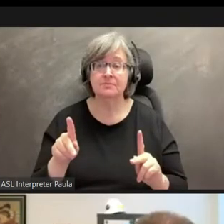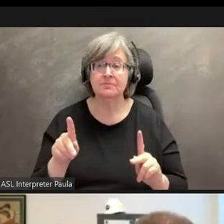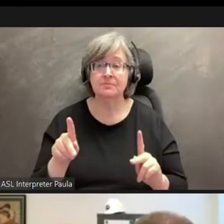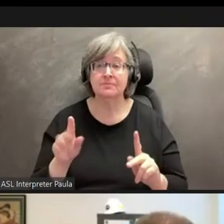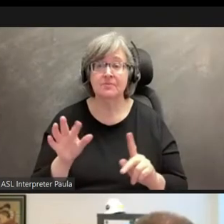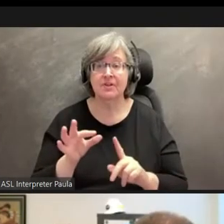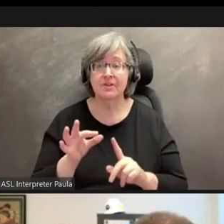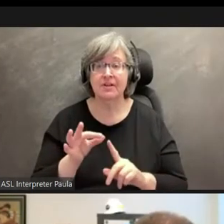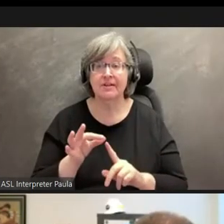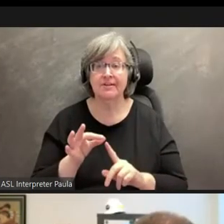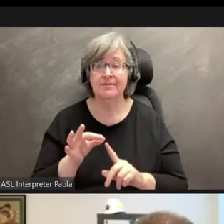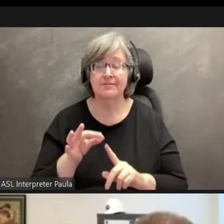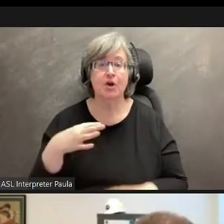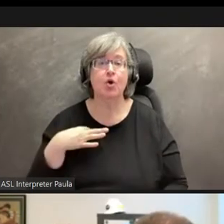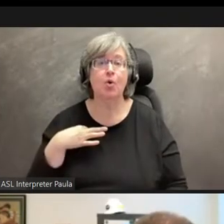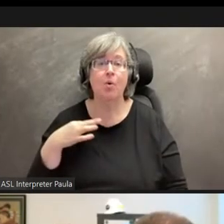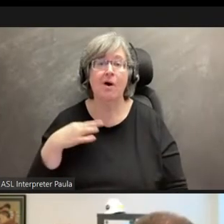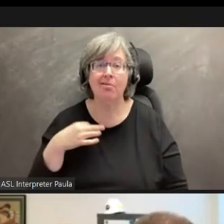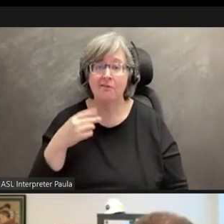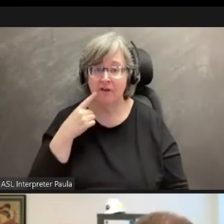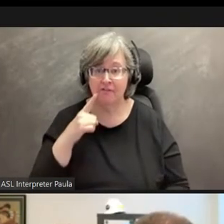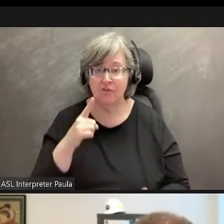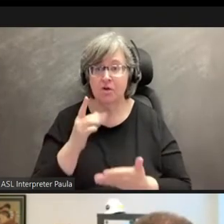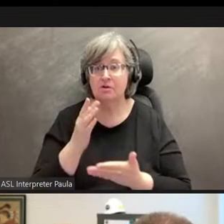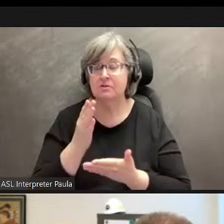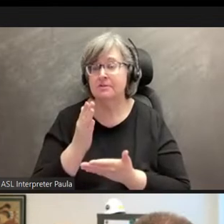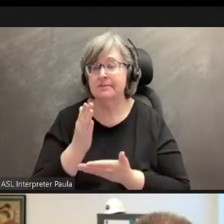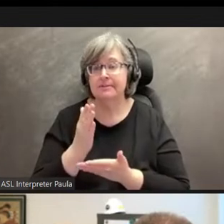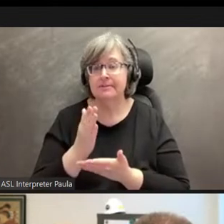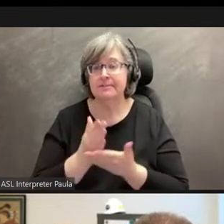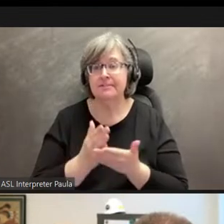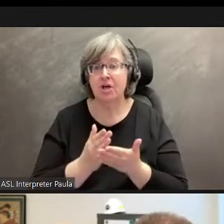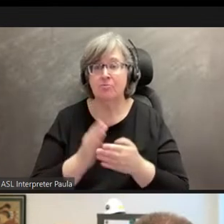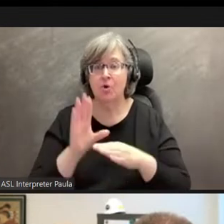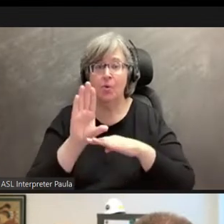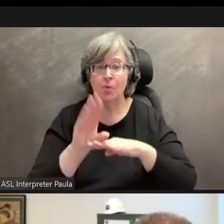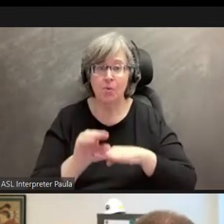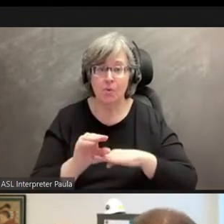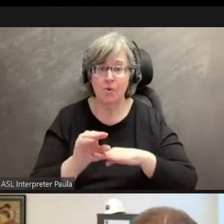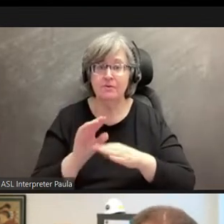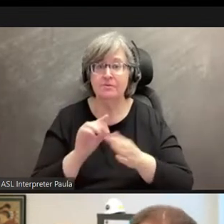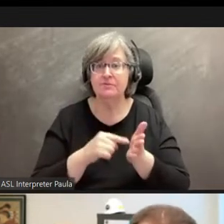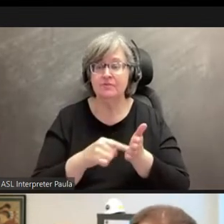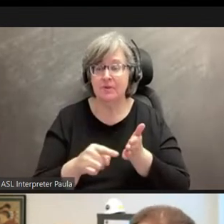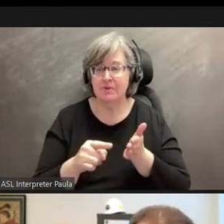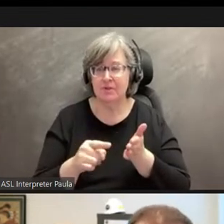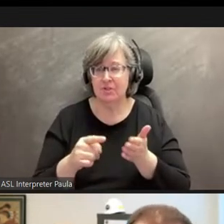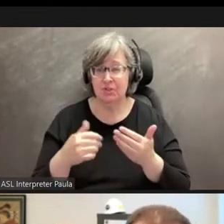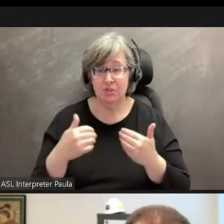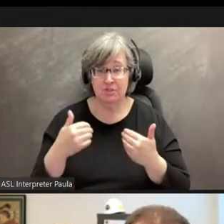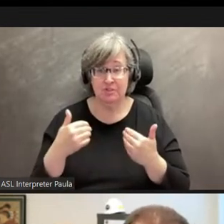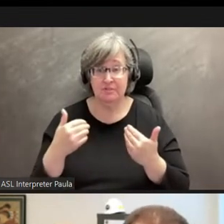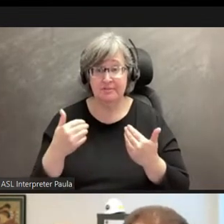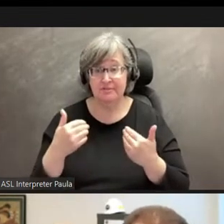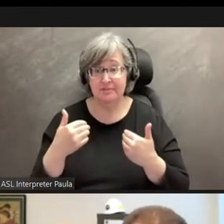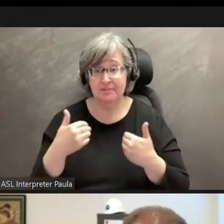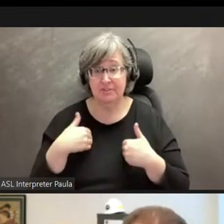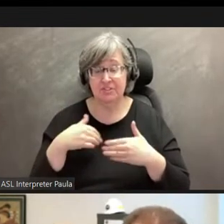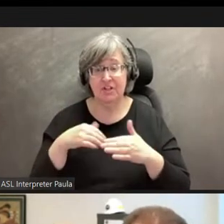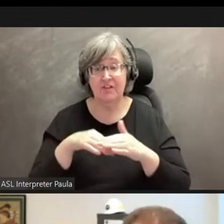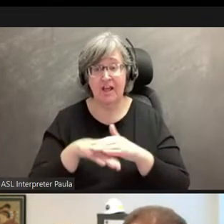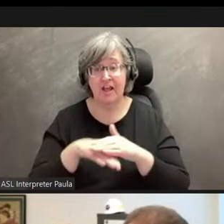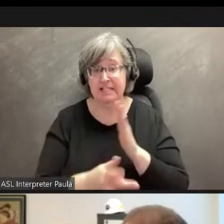especially kind of qualify for some of these fare reductions, having access to